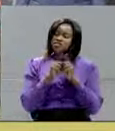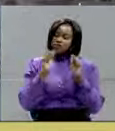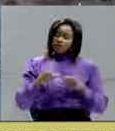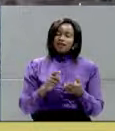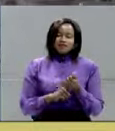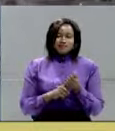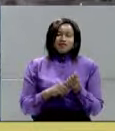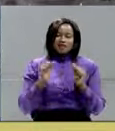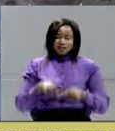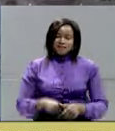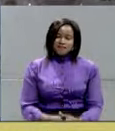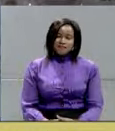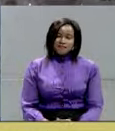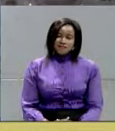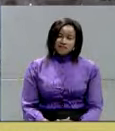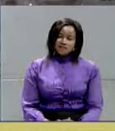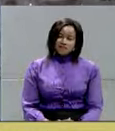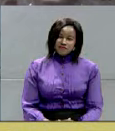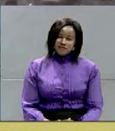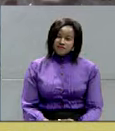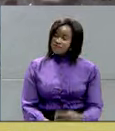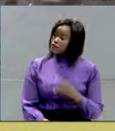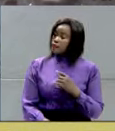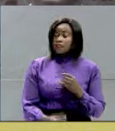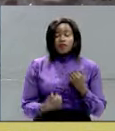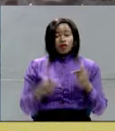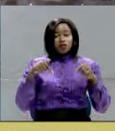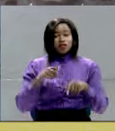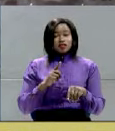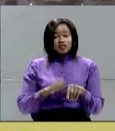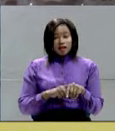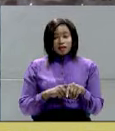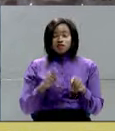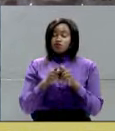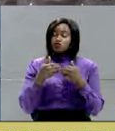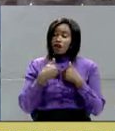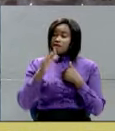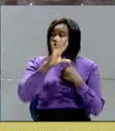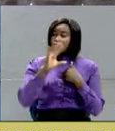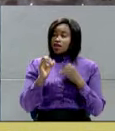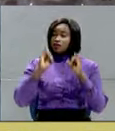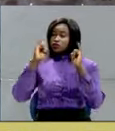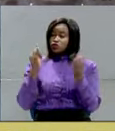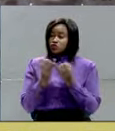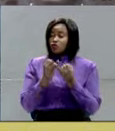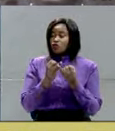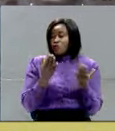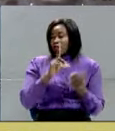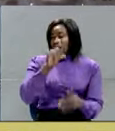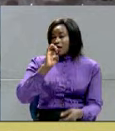realized. It is time to reclaim African institutional legitimacy